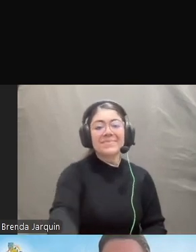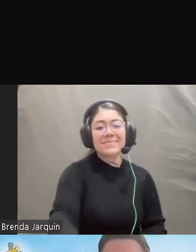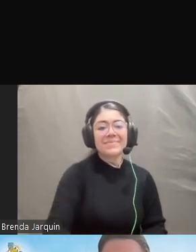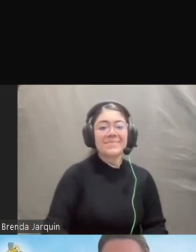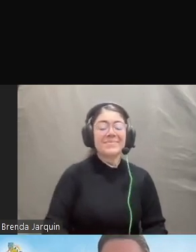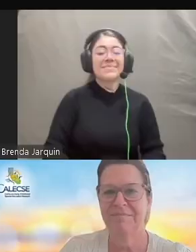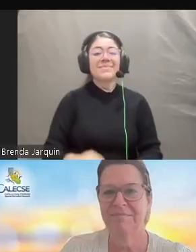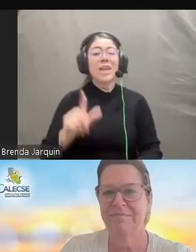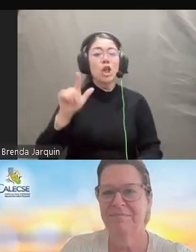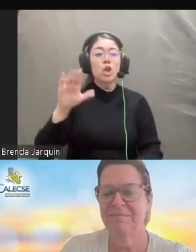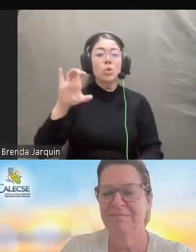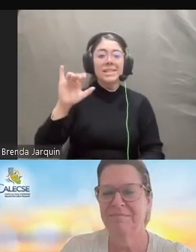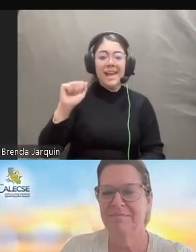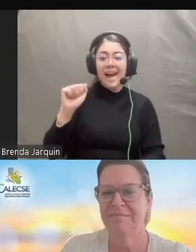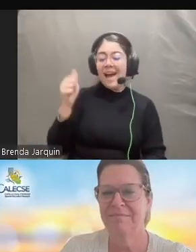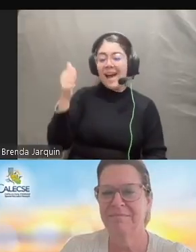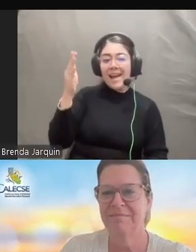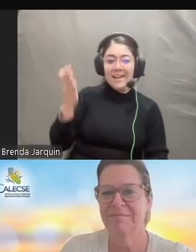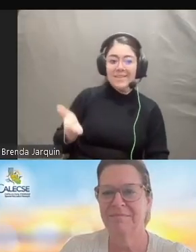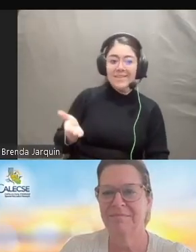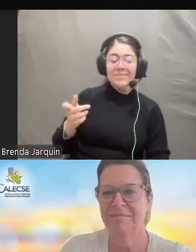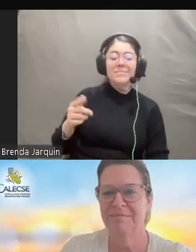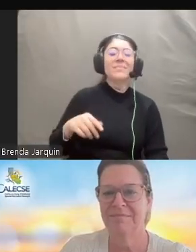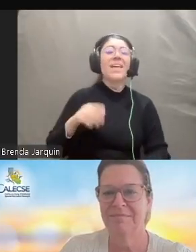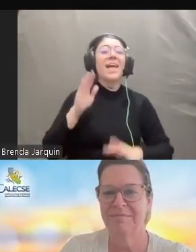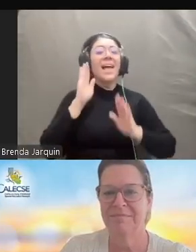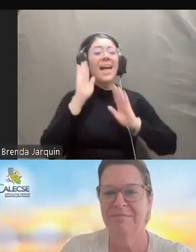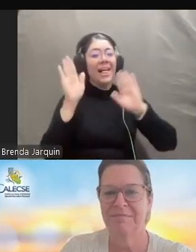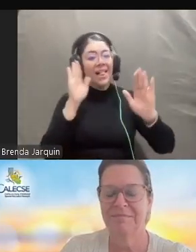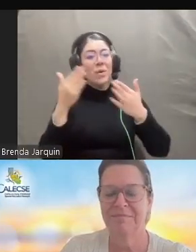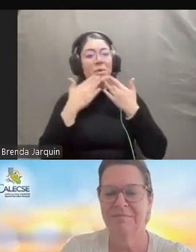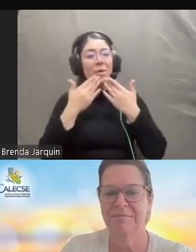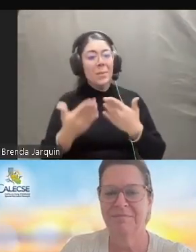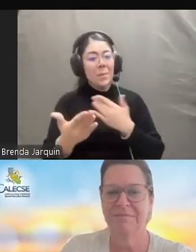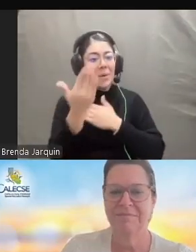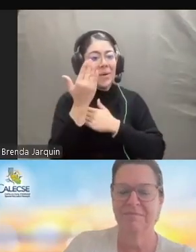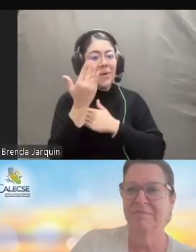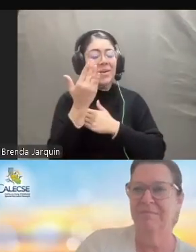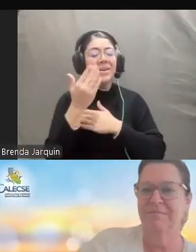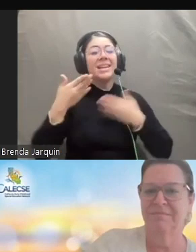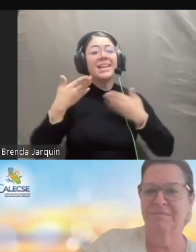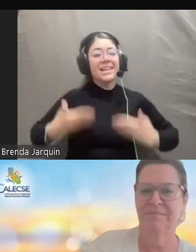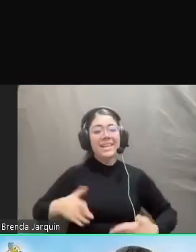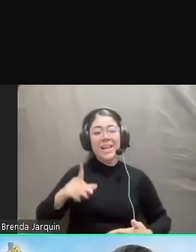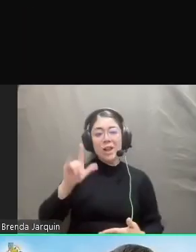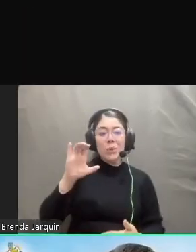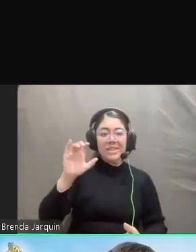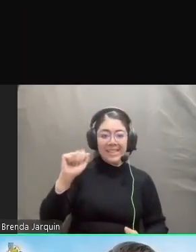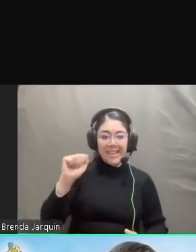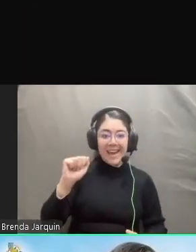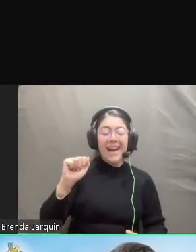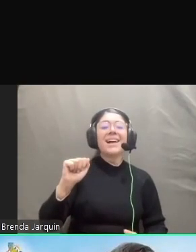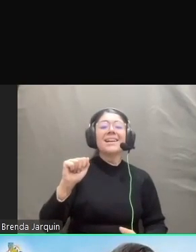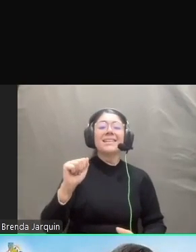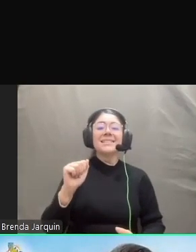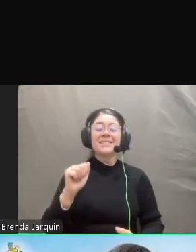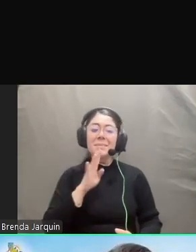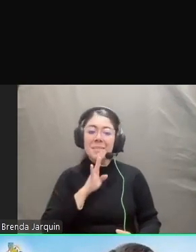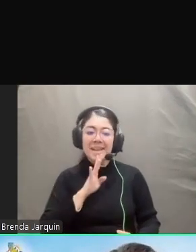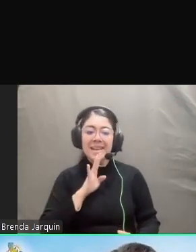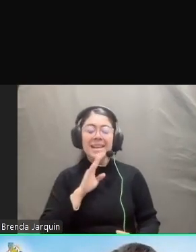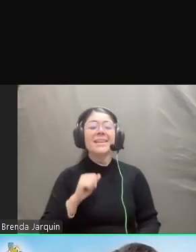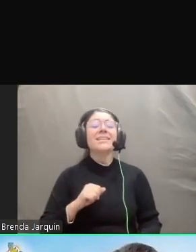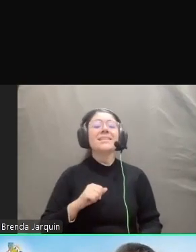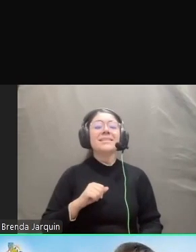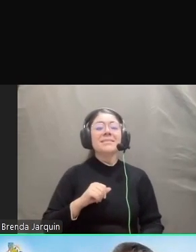Hi, good morning, everybody. This is Lucia Garay speaking. And if we could go to the next slide. Heather, let me do a little